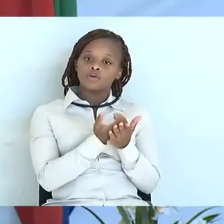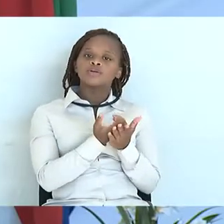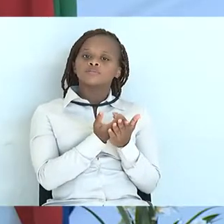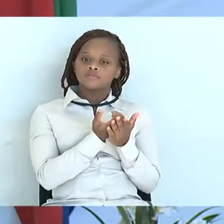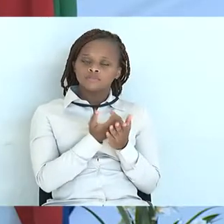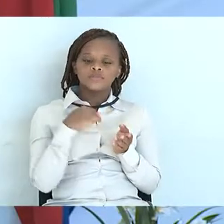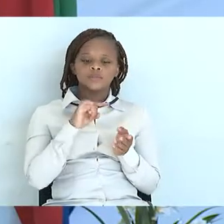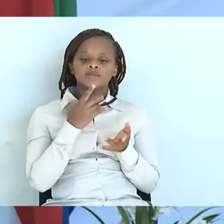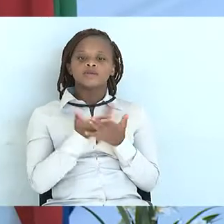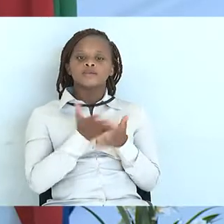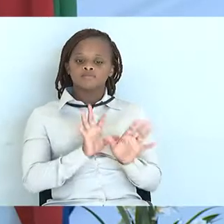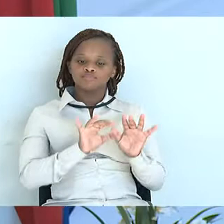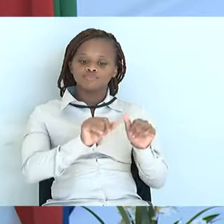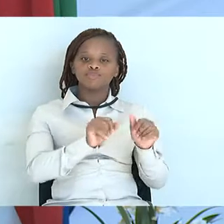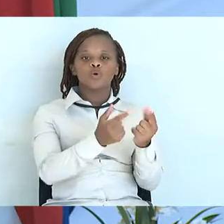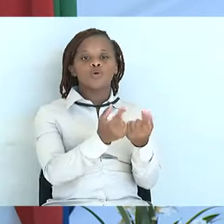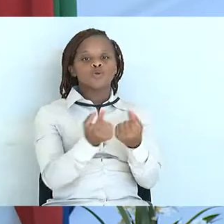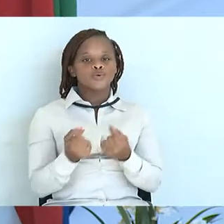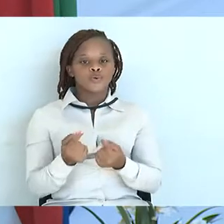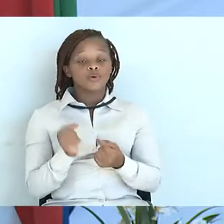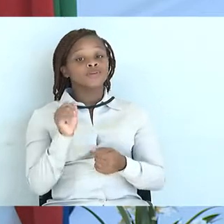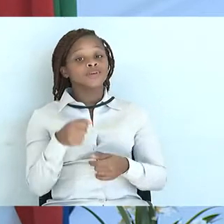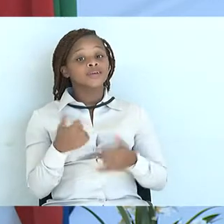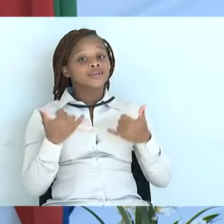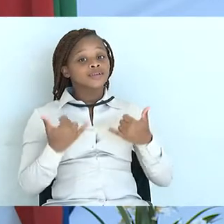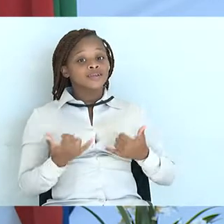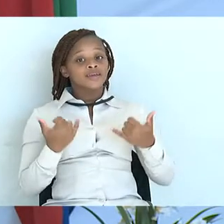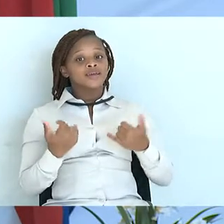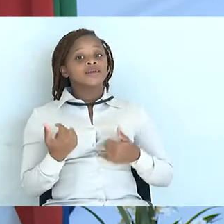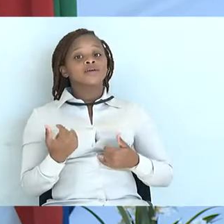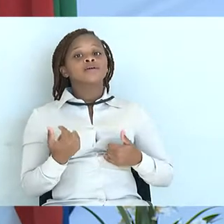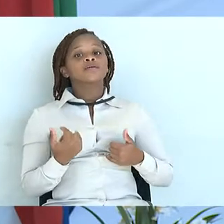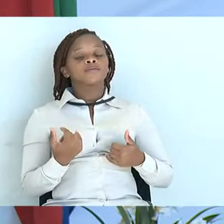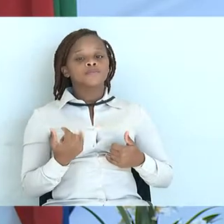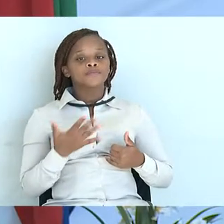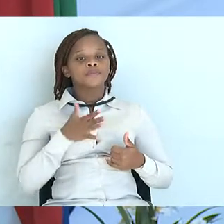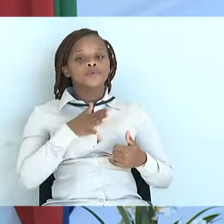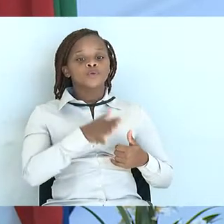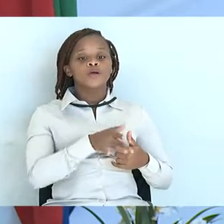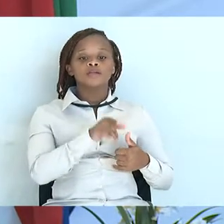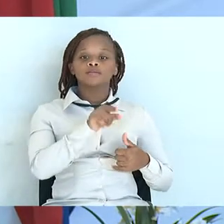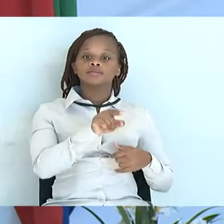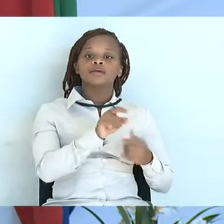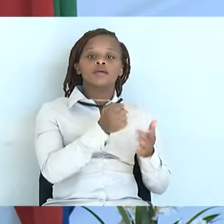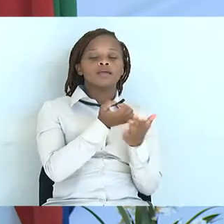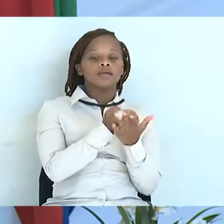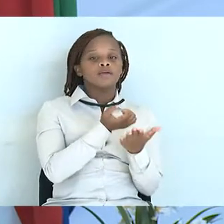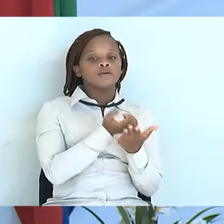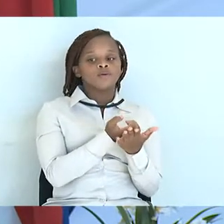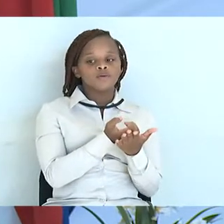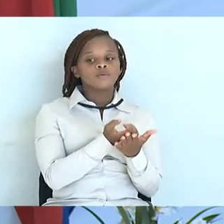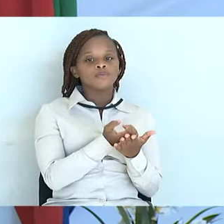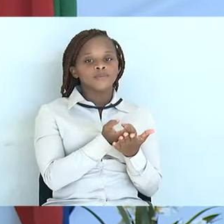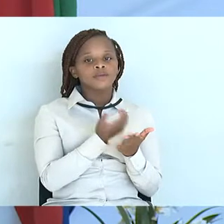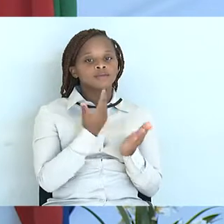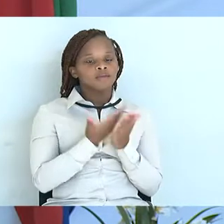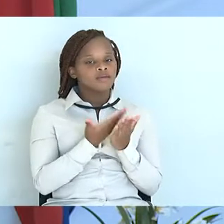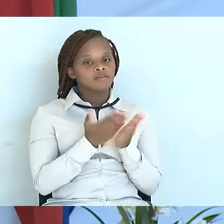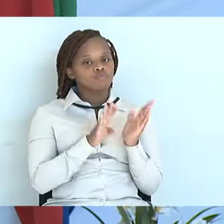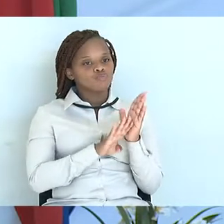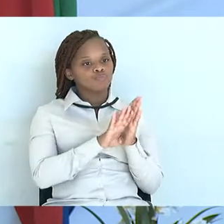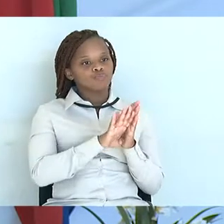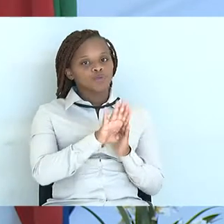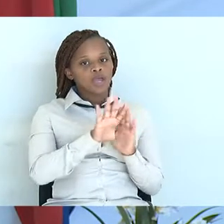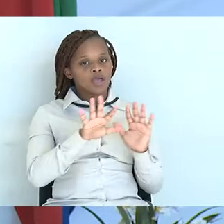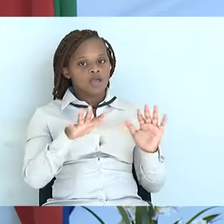those. So we want at the end to link the economy of eThekwini and Buffalo City.